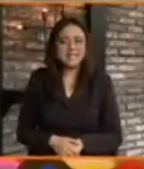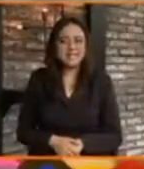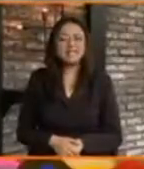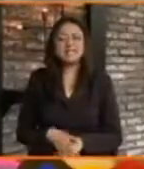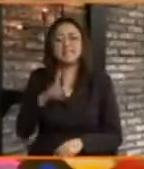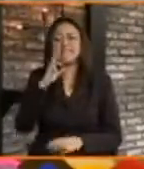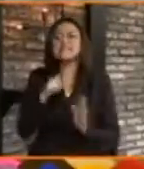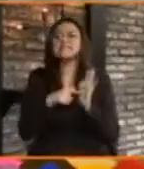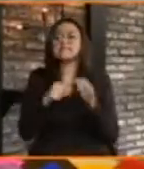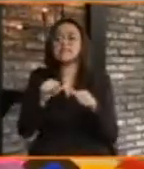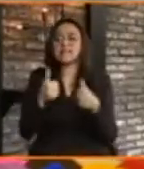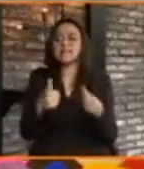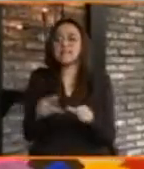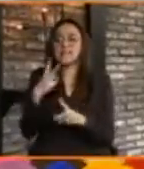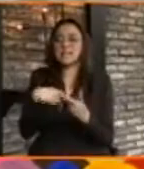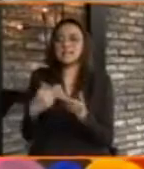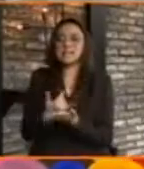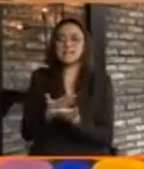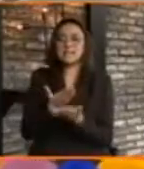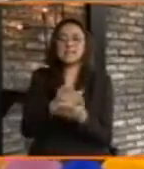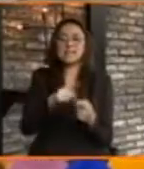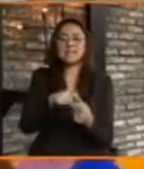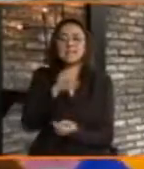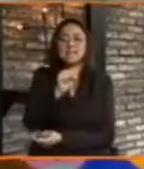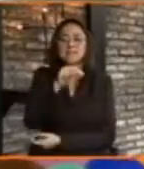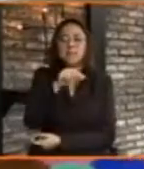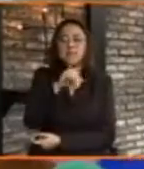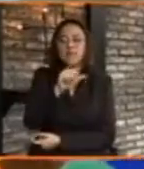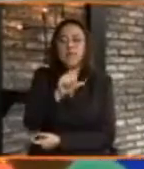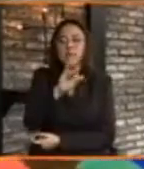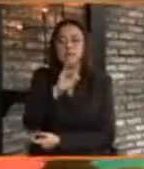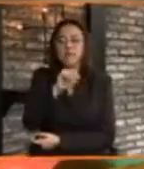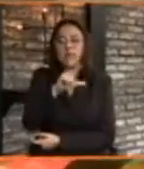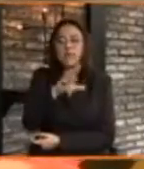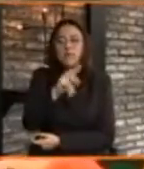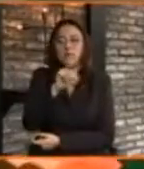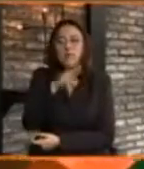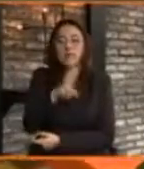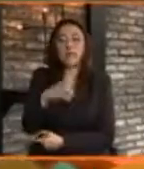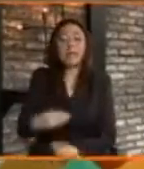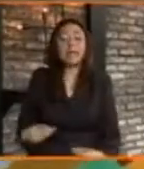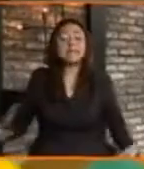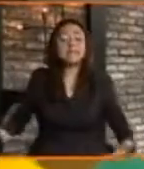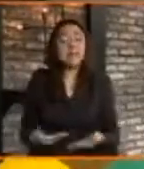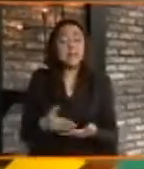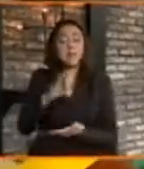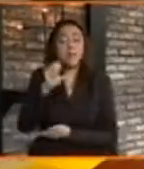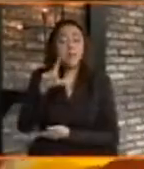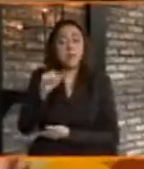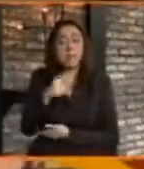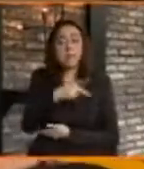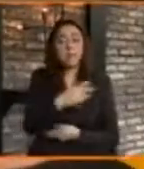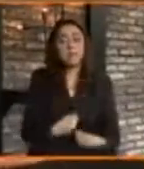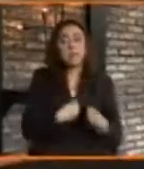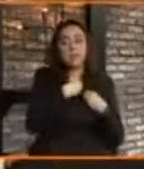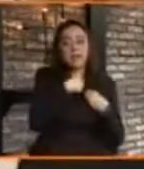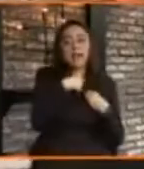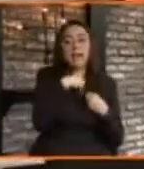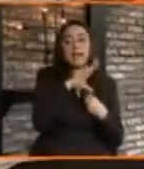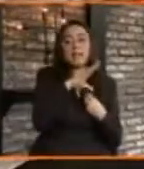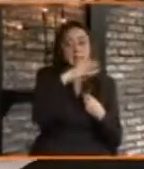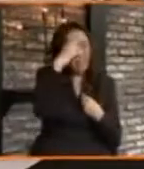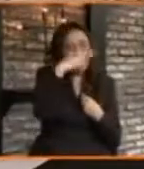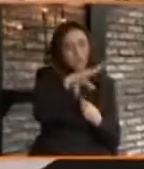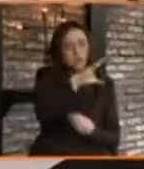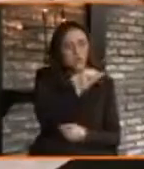Una de las artistas que aquí expone es Sonia Falcone. Nació en Bolivia y vive actualmente en México, en Los Cabos. Su obra es la que tengo